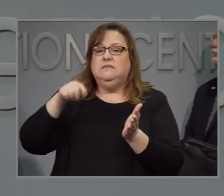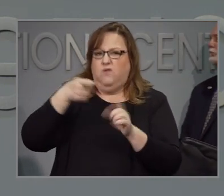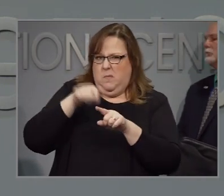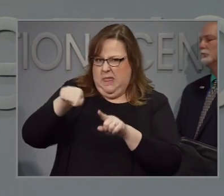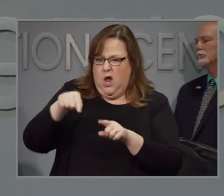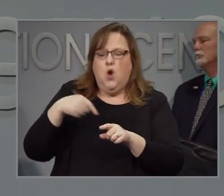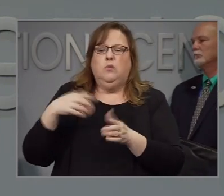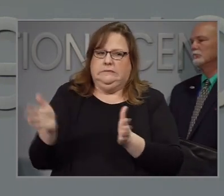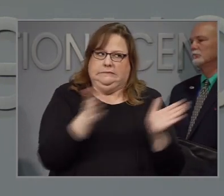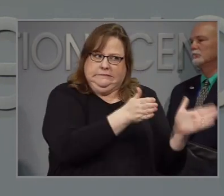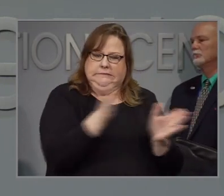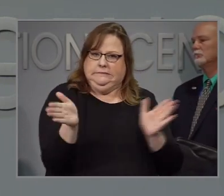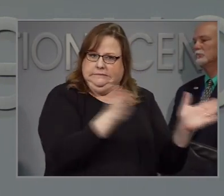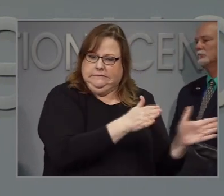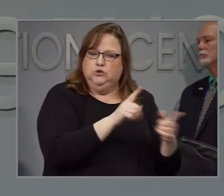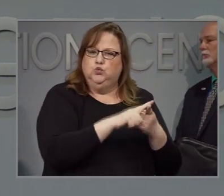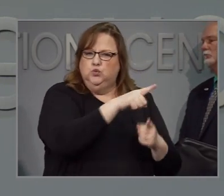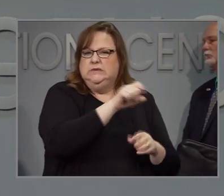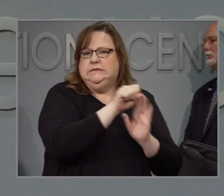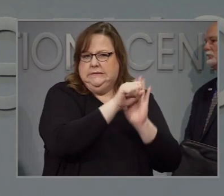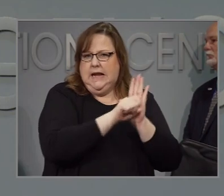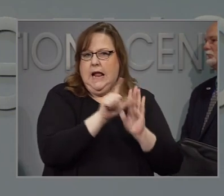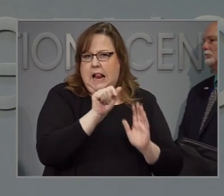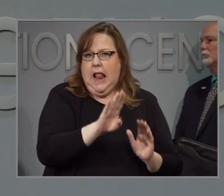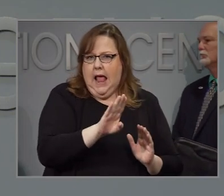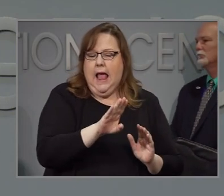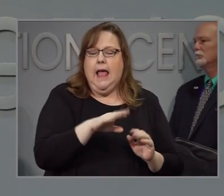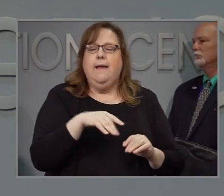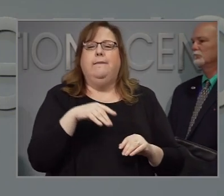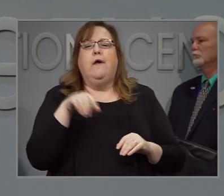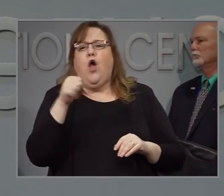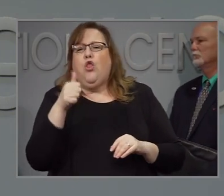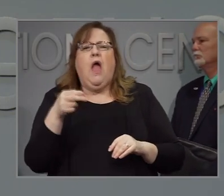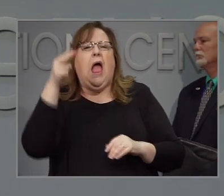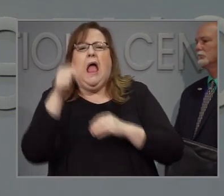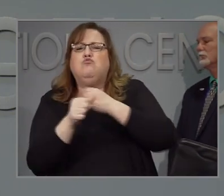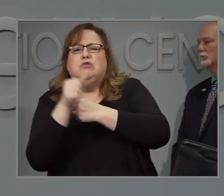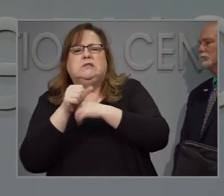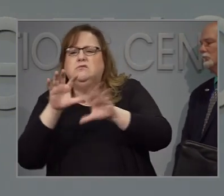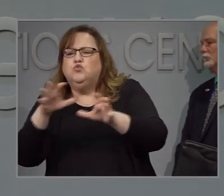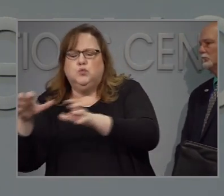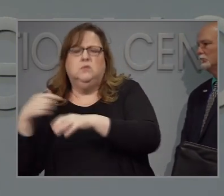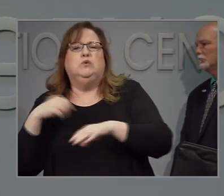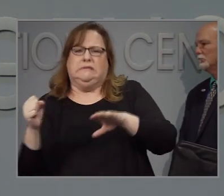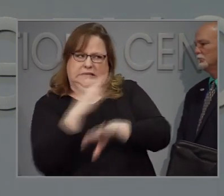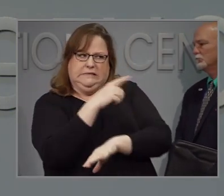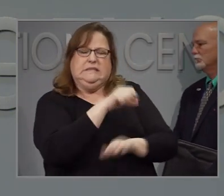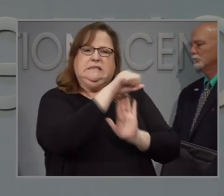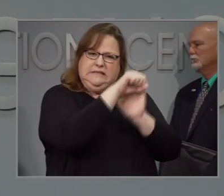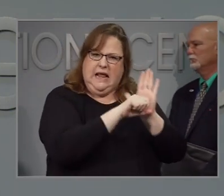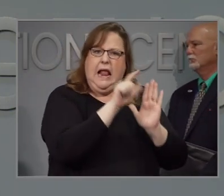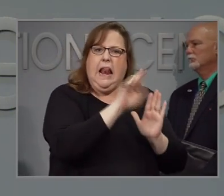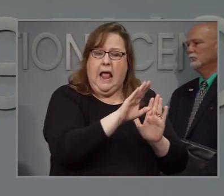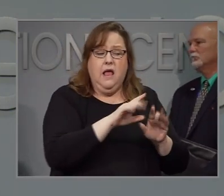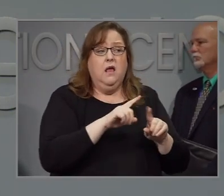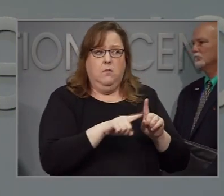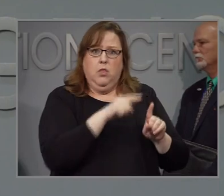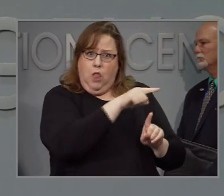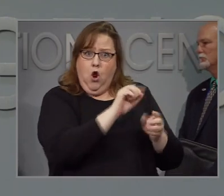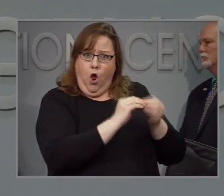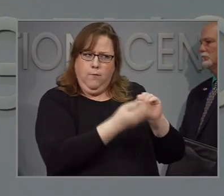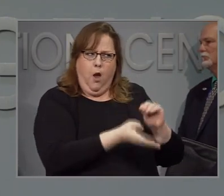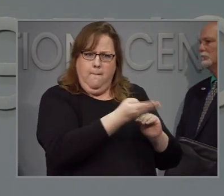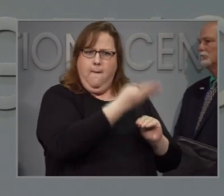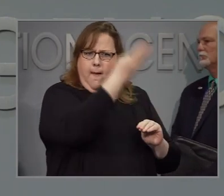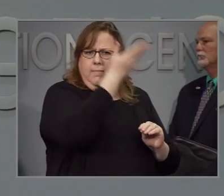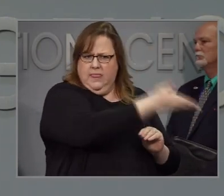populations. So we're going to continue to prioritize those in the state public health lab, but we continue to see an increase up. And if you look at our numbers today,